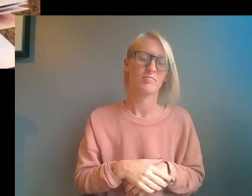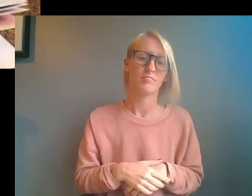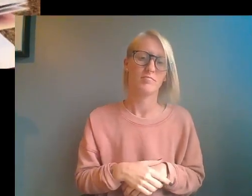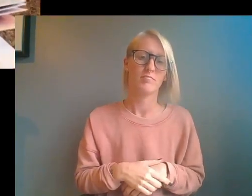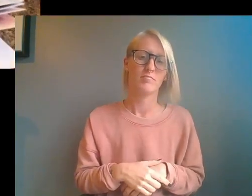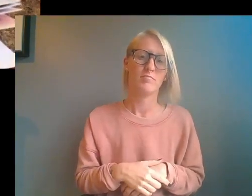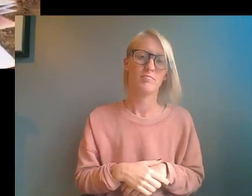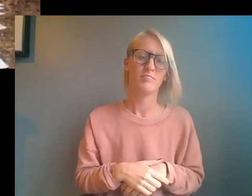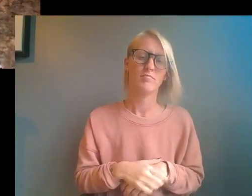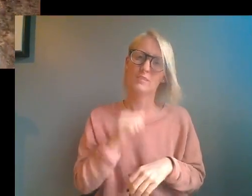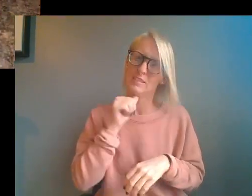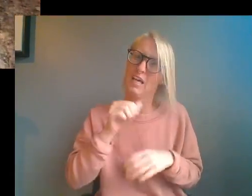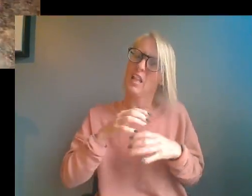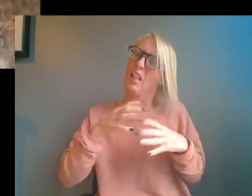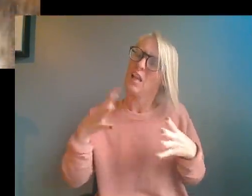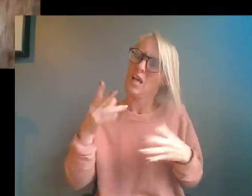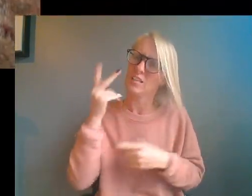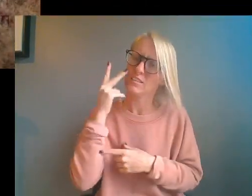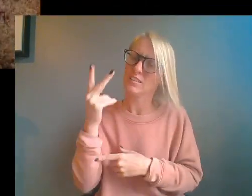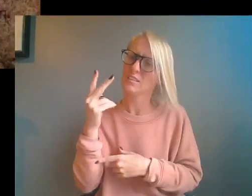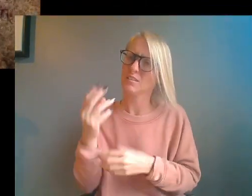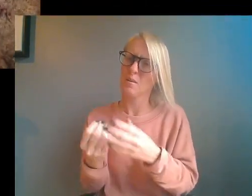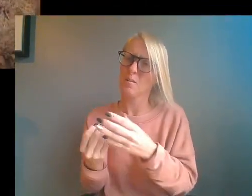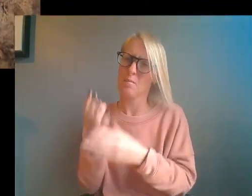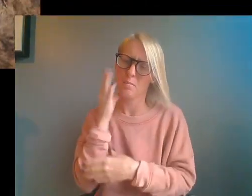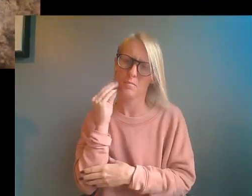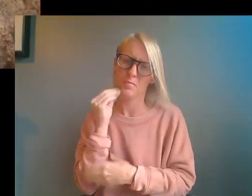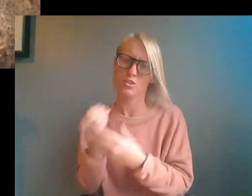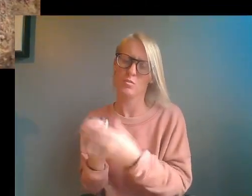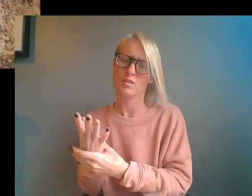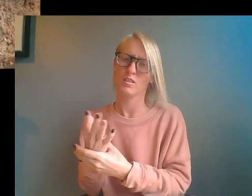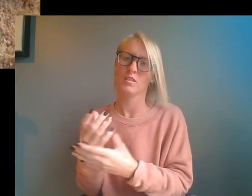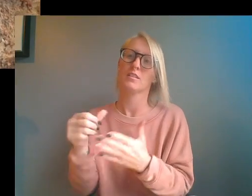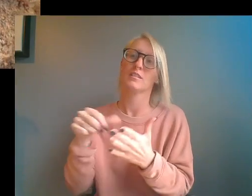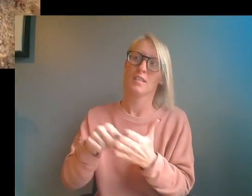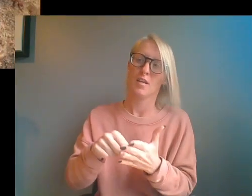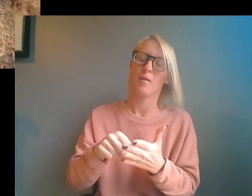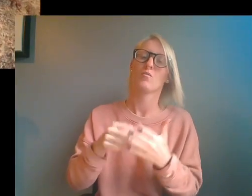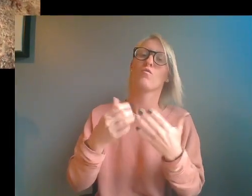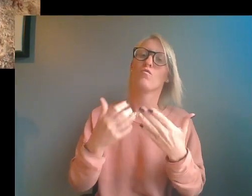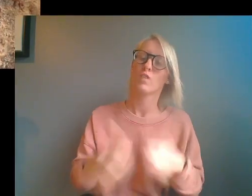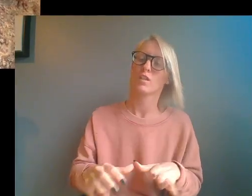There wasn't much to see in Peach Springs other than getting our next stamp, so we continued on.